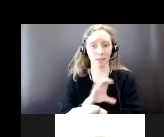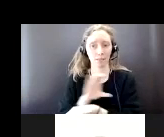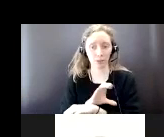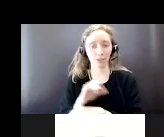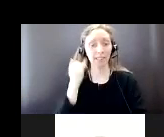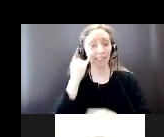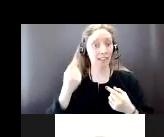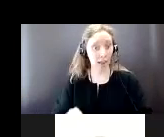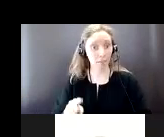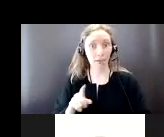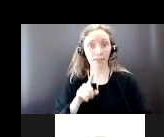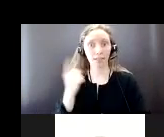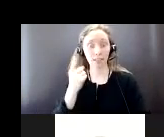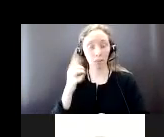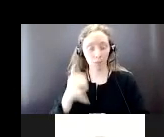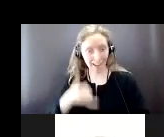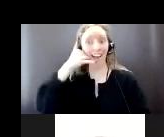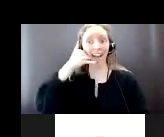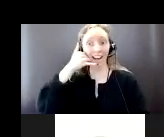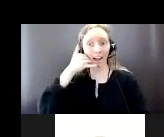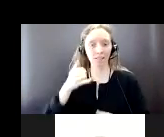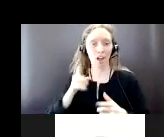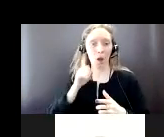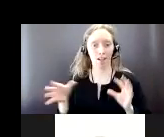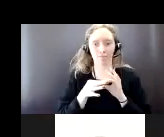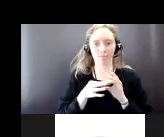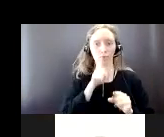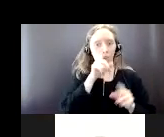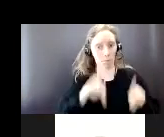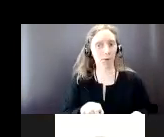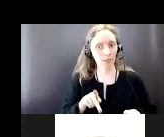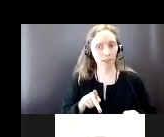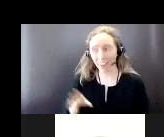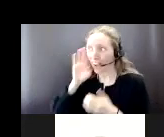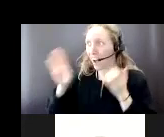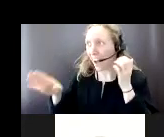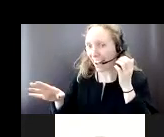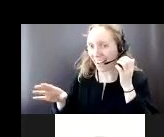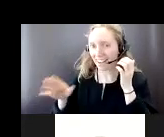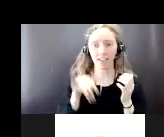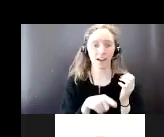or a live fraudster, I should call them, will come on the phone once the phone is picked up.